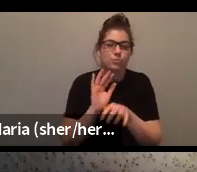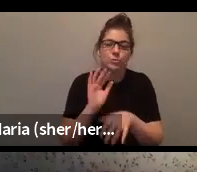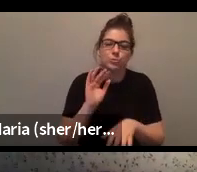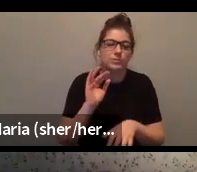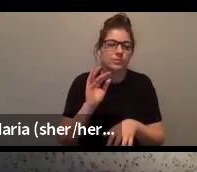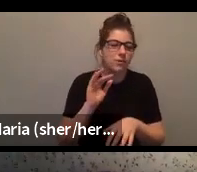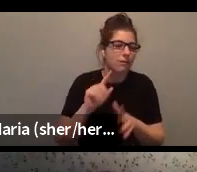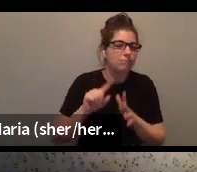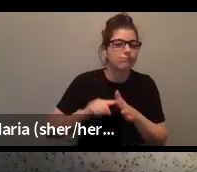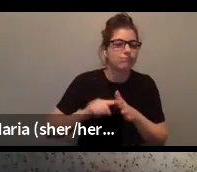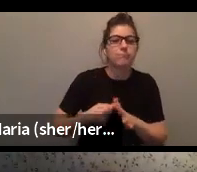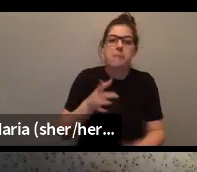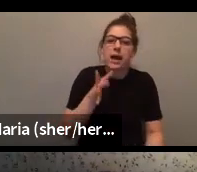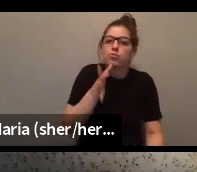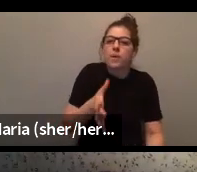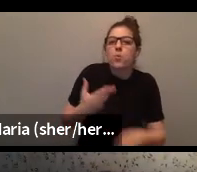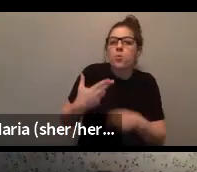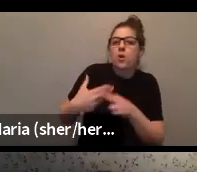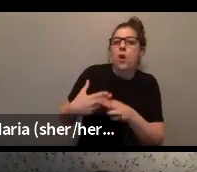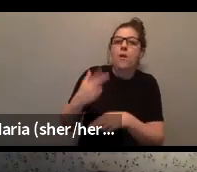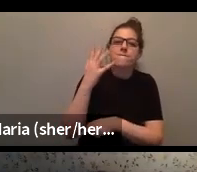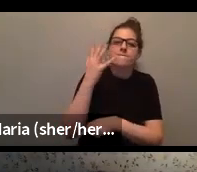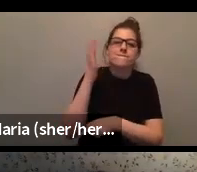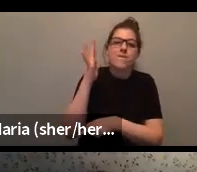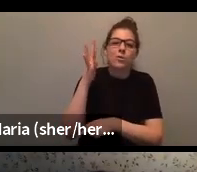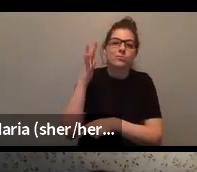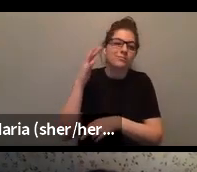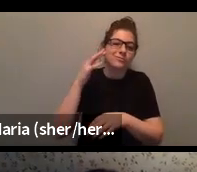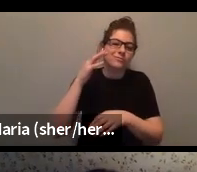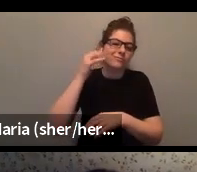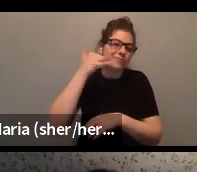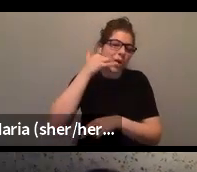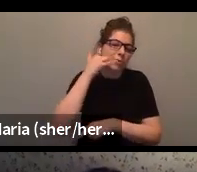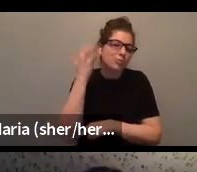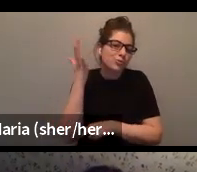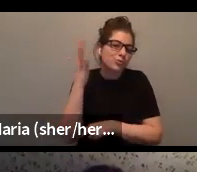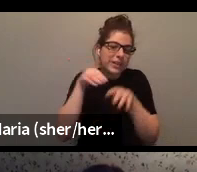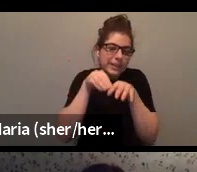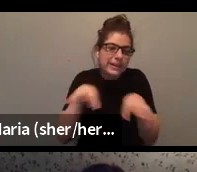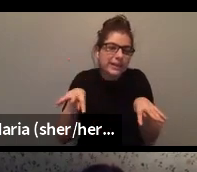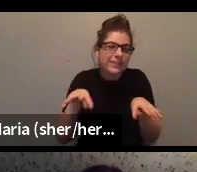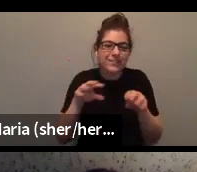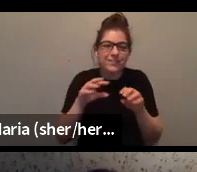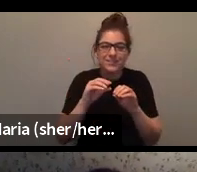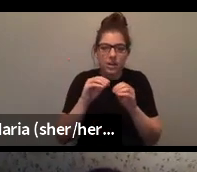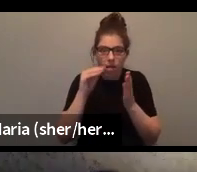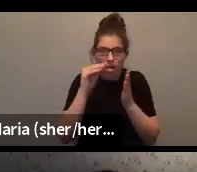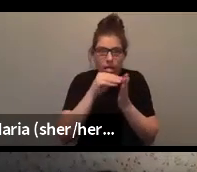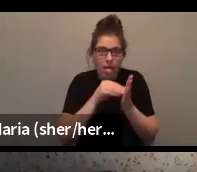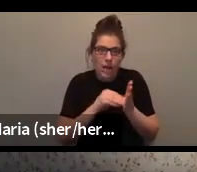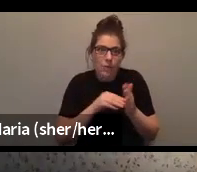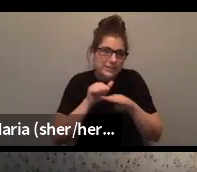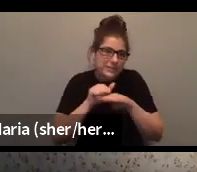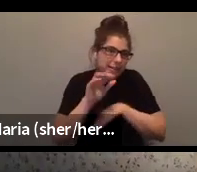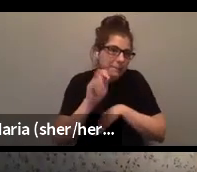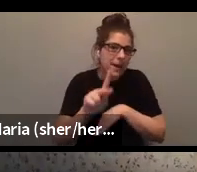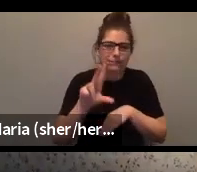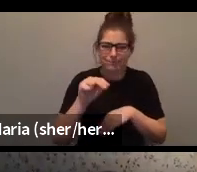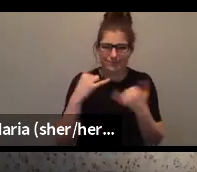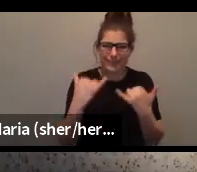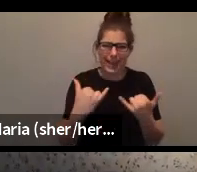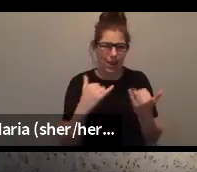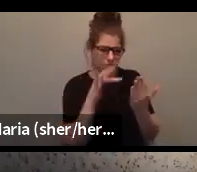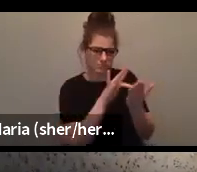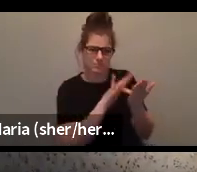grandma would call a phone tree, right? So it's not that we're gonna notate them and send them back to you. Just now, grab your device.